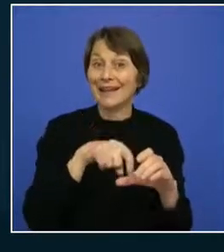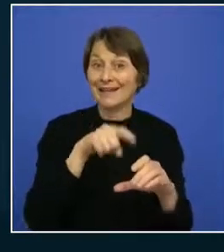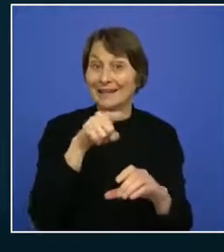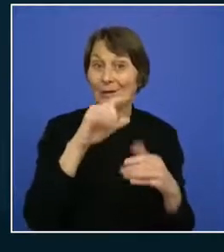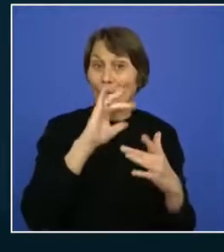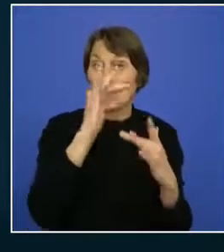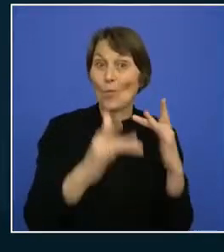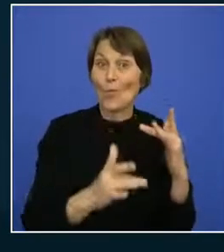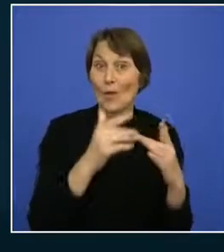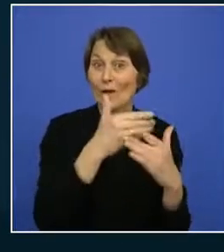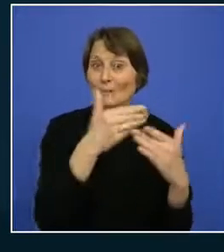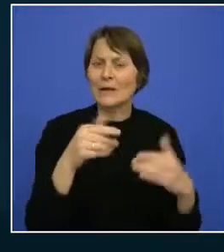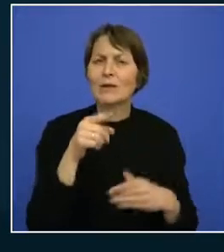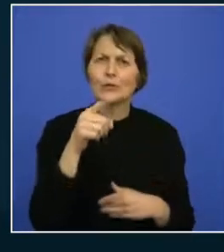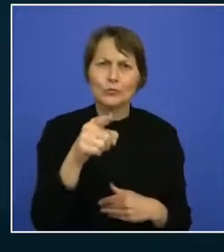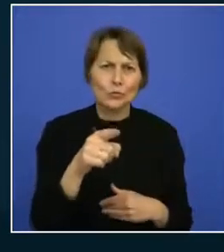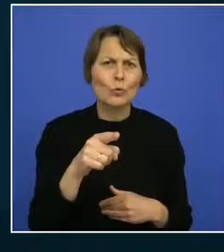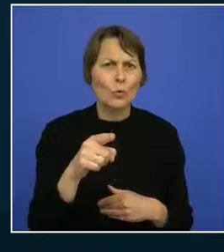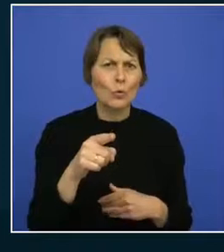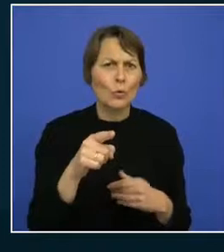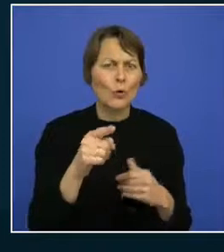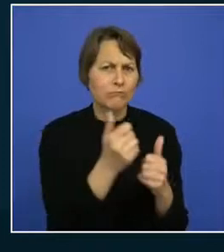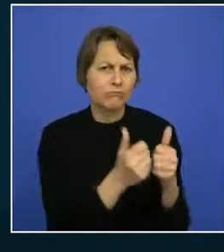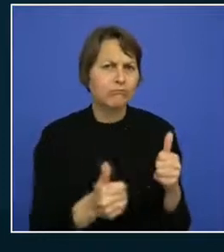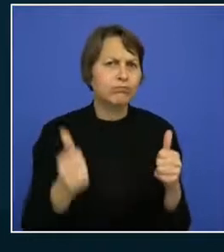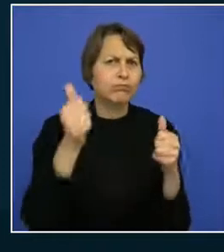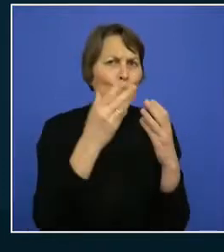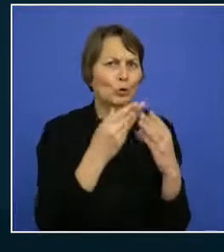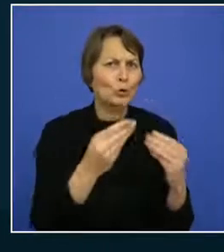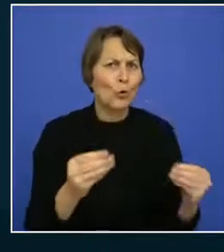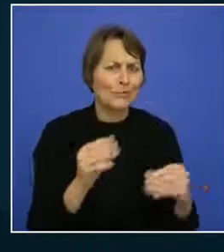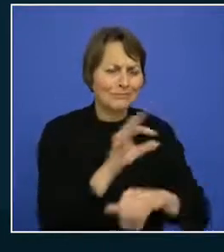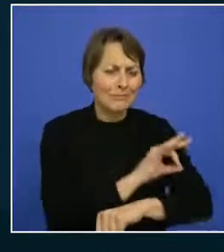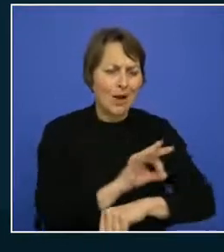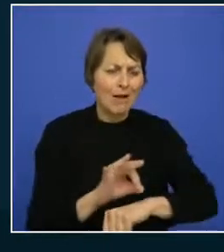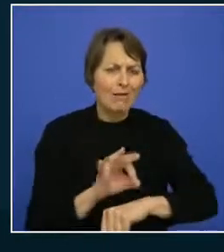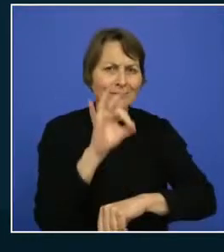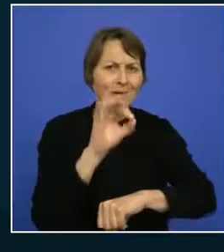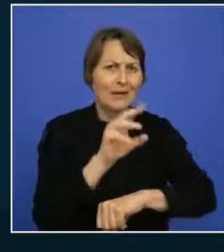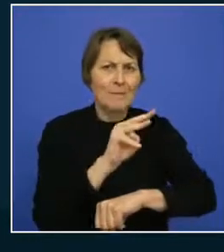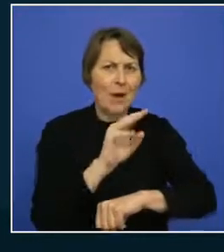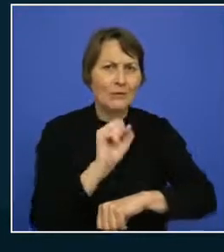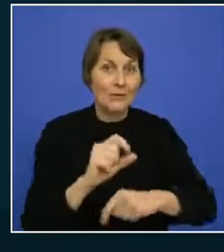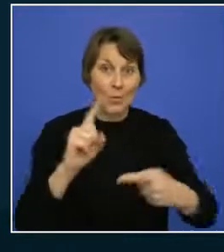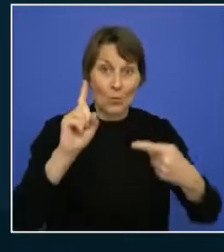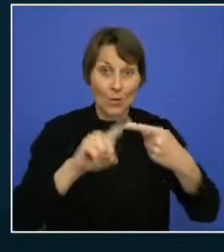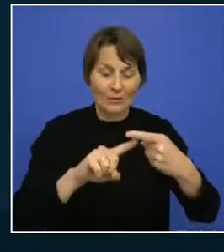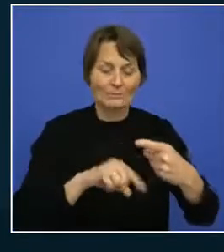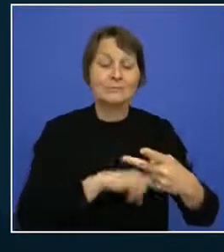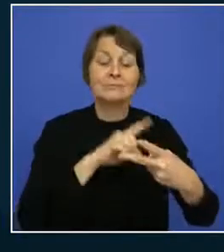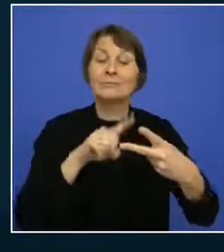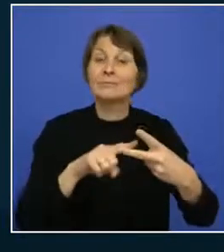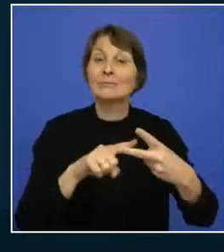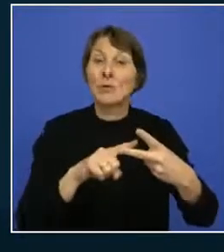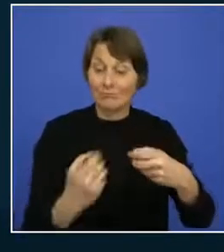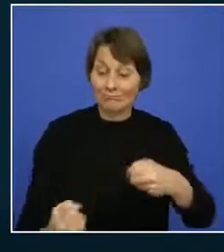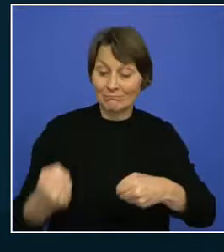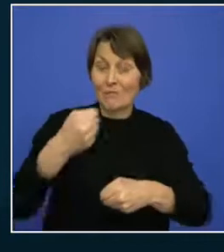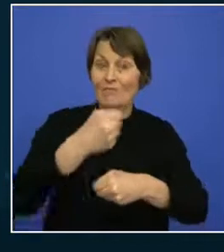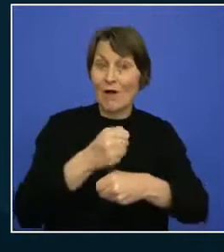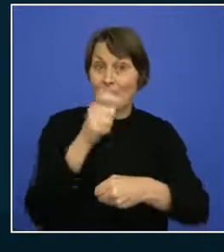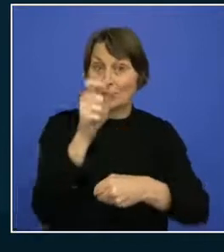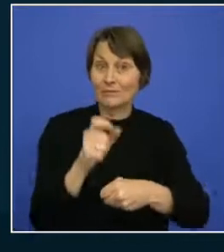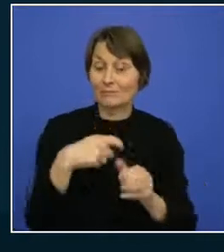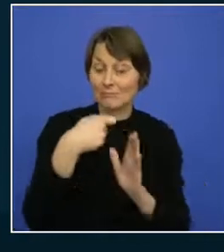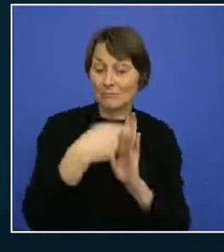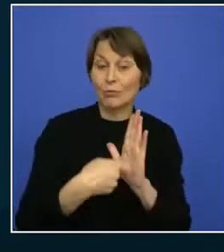senior solution architect at Microsoft. You're not just one of the founders of Project 15, which I'm